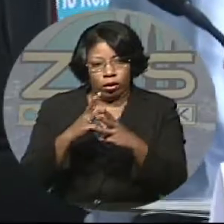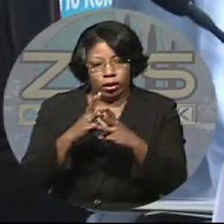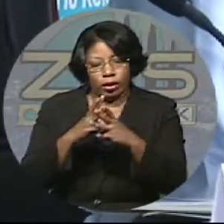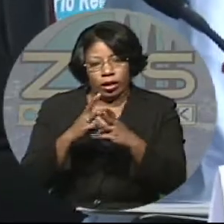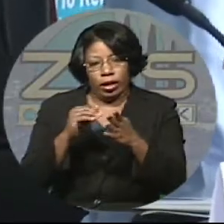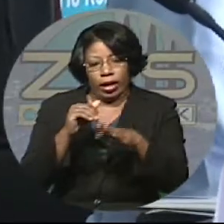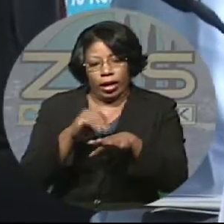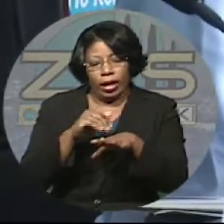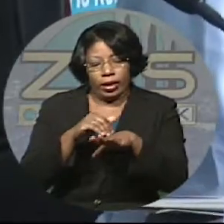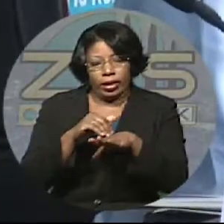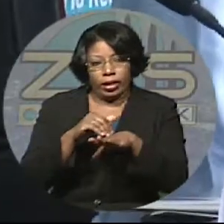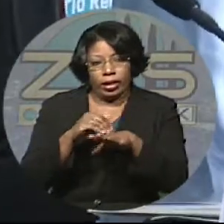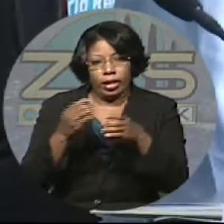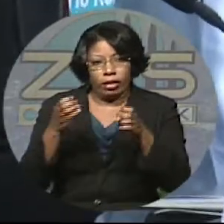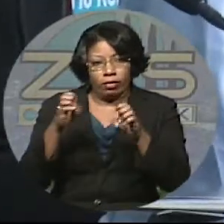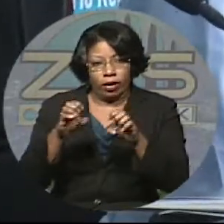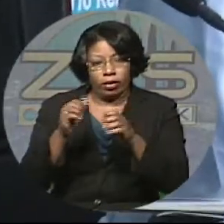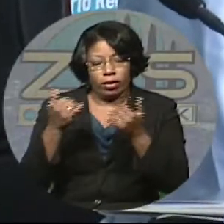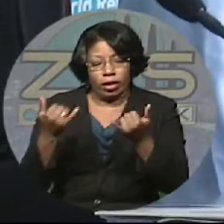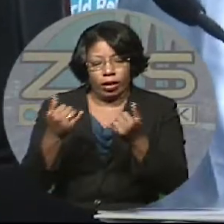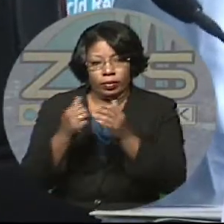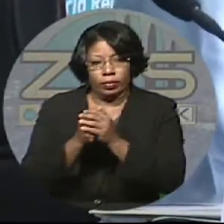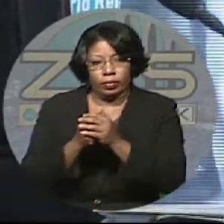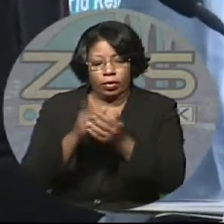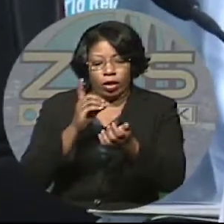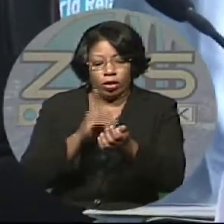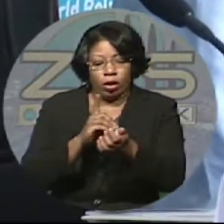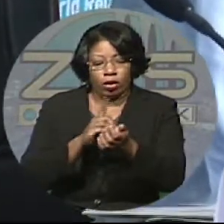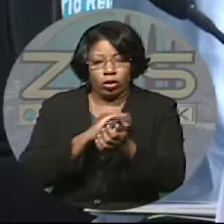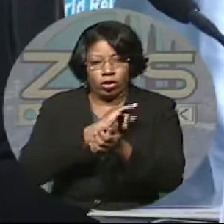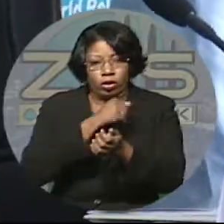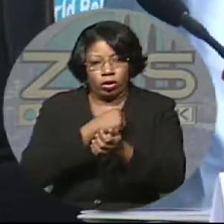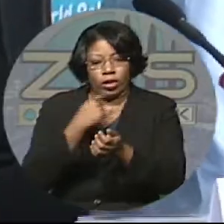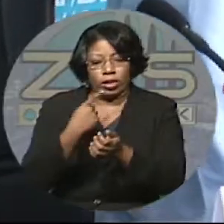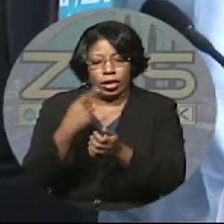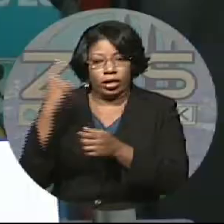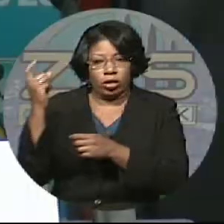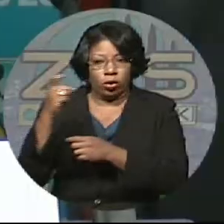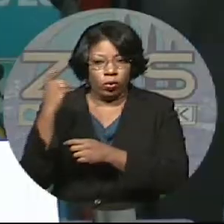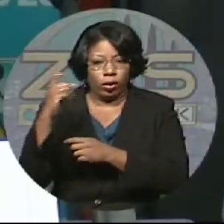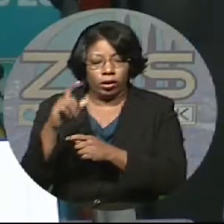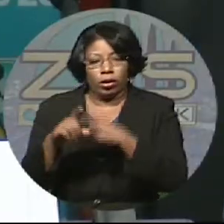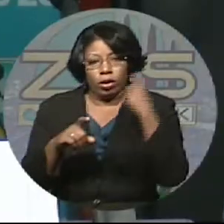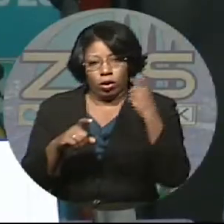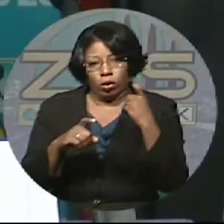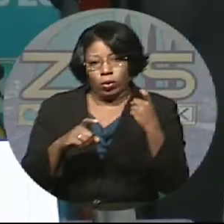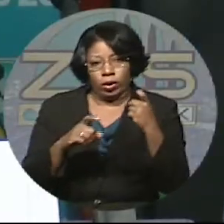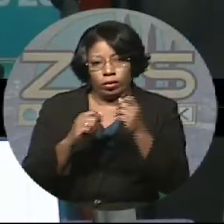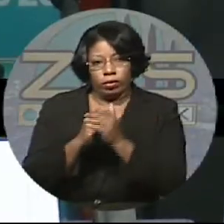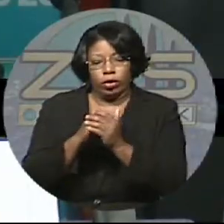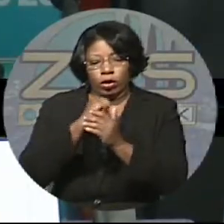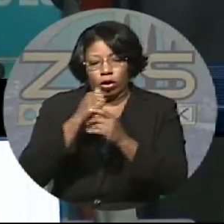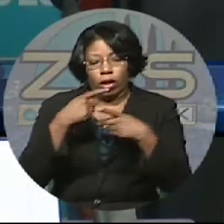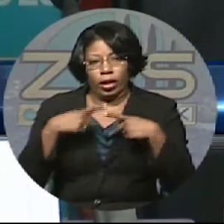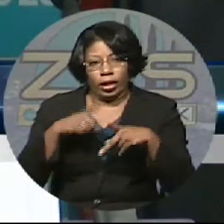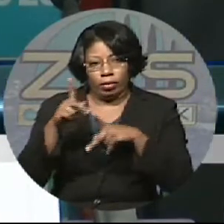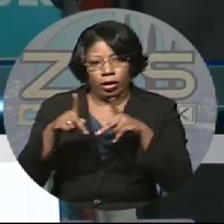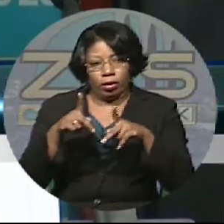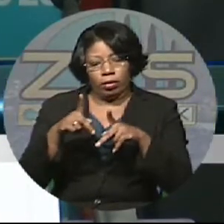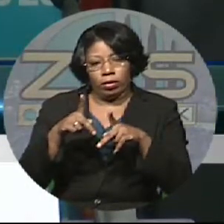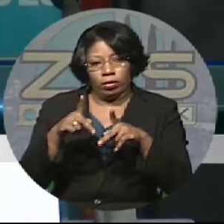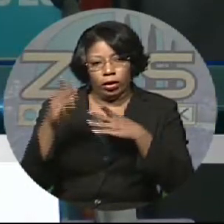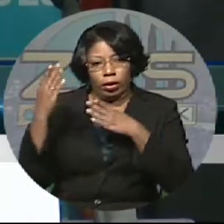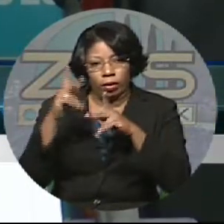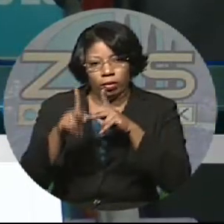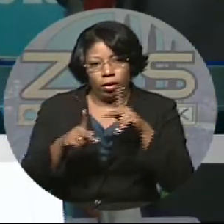Minister of Youth, Sports and Culture, the Honorable Dr. Daniel Johnson, calling it a win-win situation. We want to let the Bahamian public know that